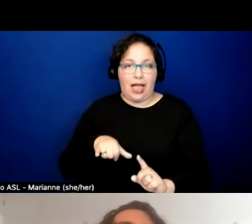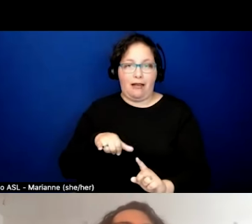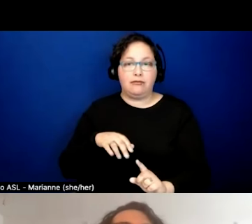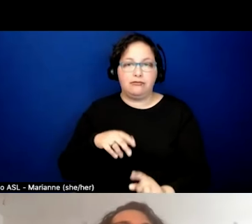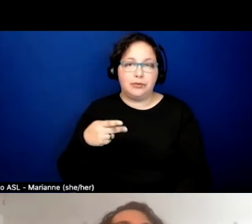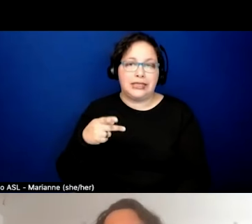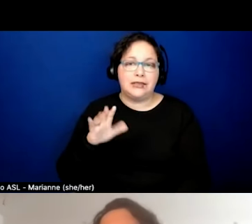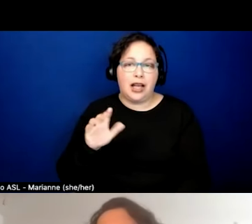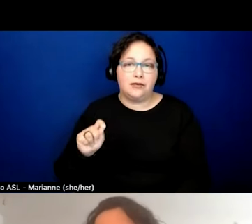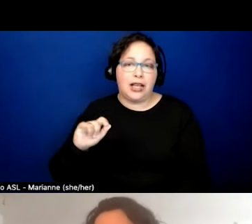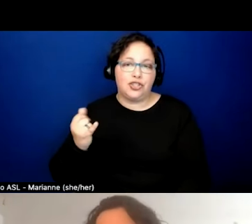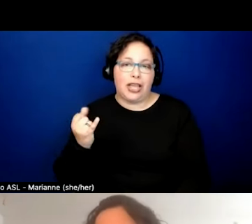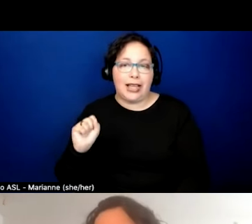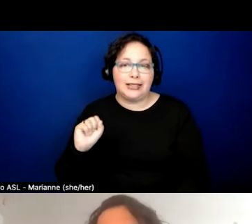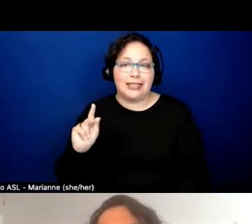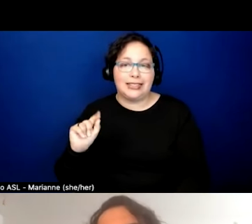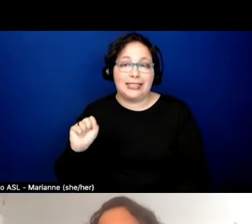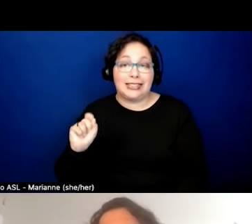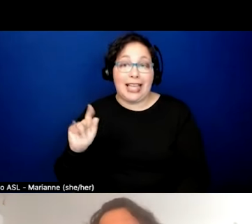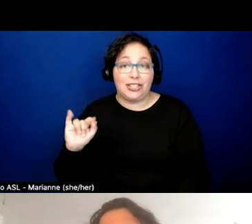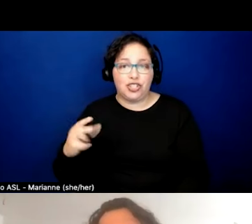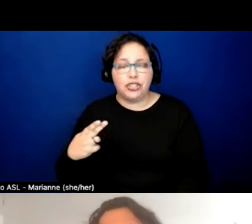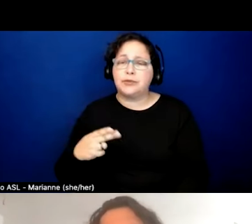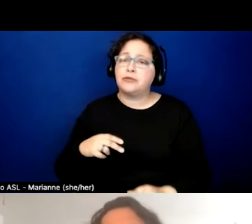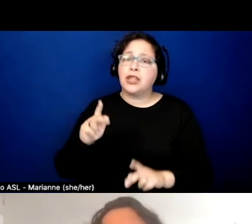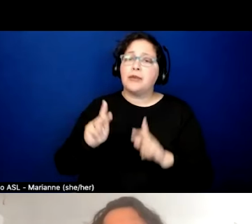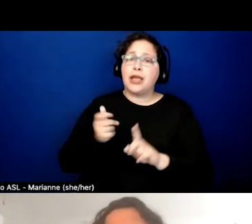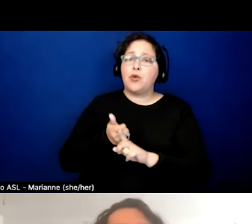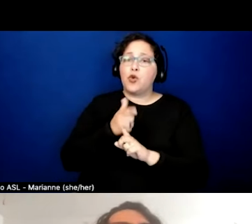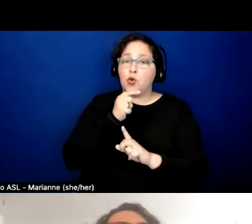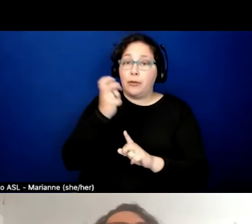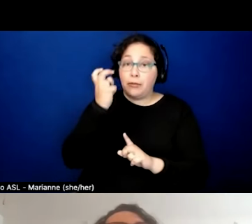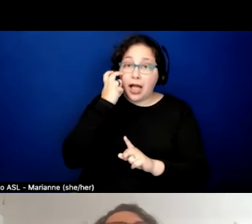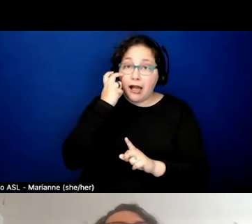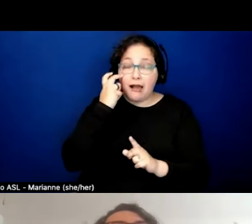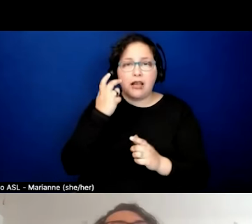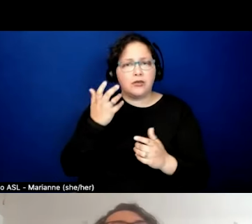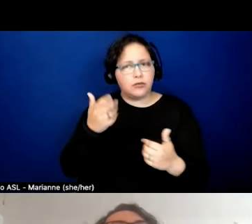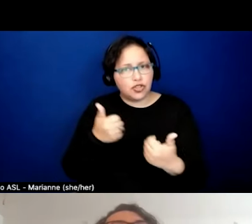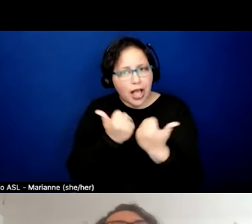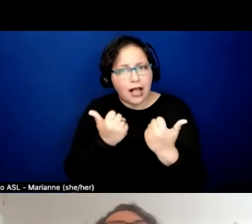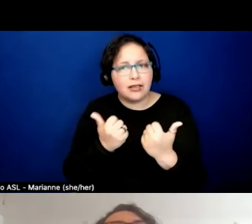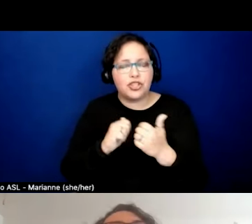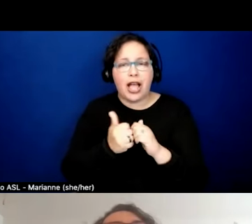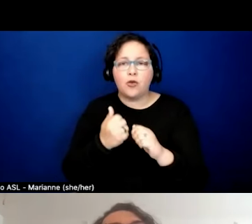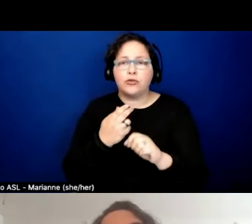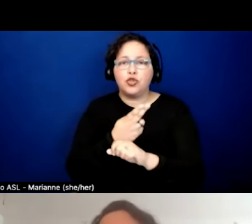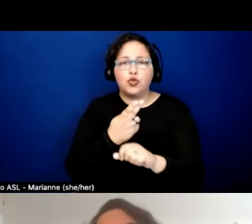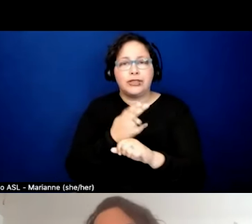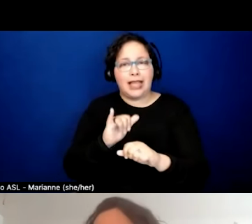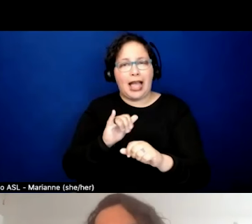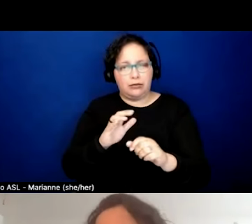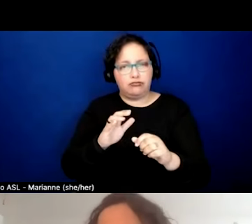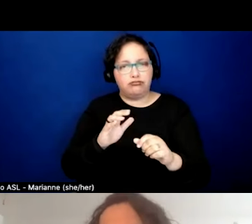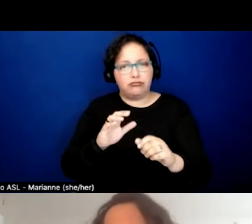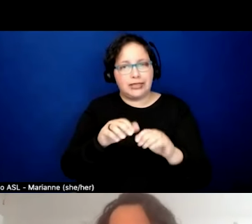how thinking about screen reader users and people who are blind challenges the way that we usually